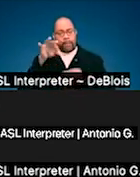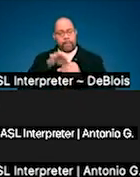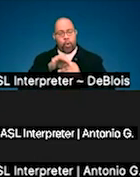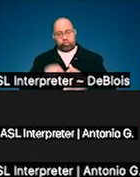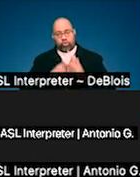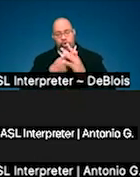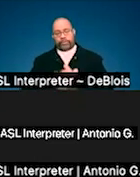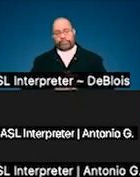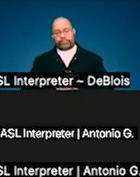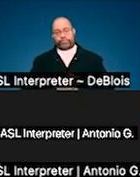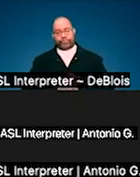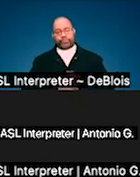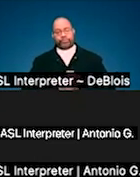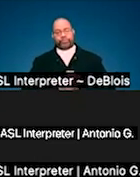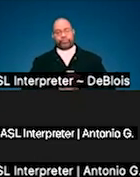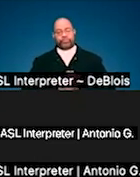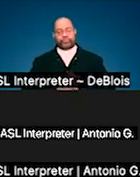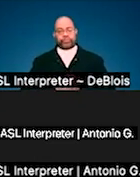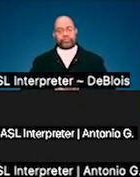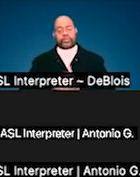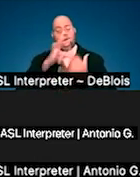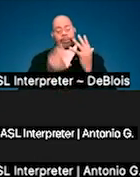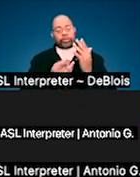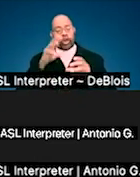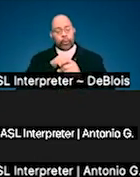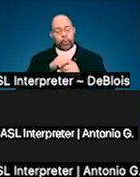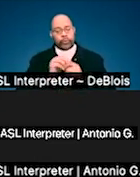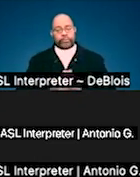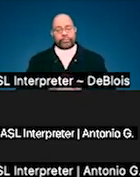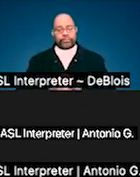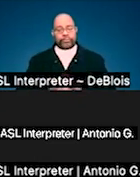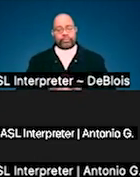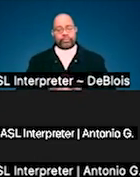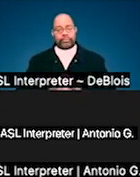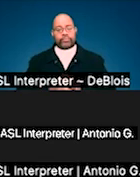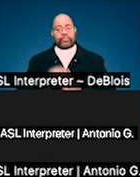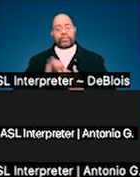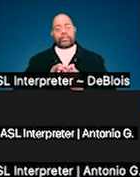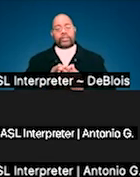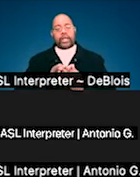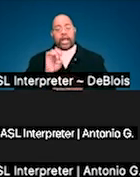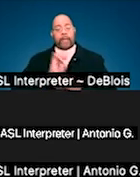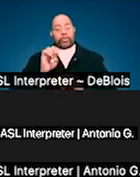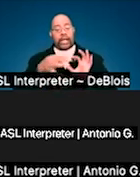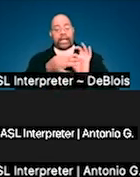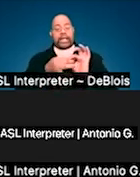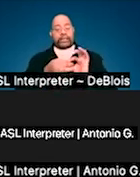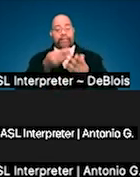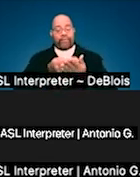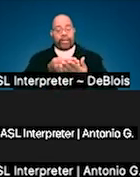launching. The options include 1, the Emergency Connectivity